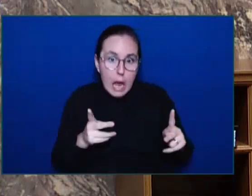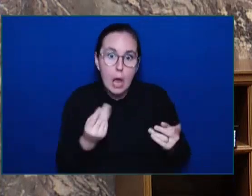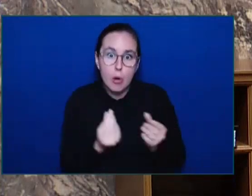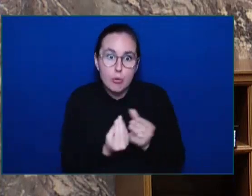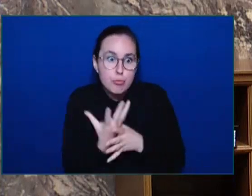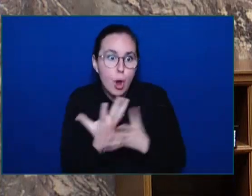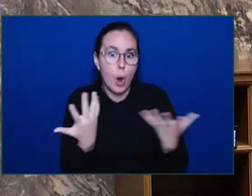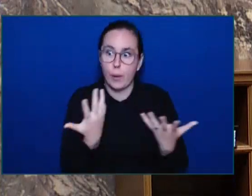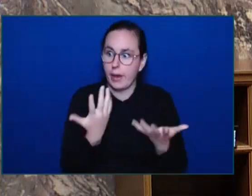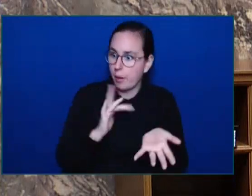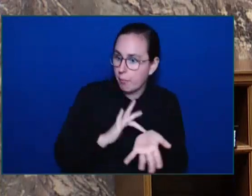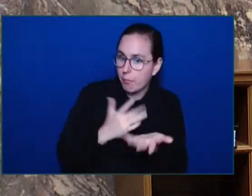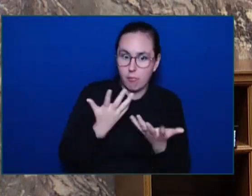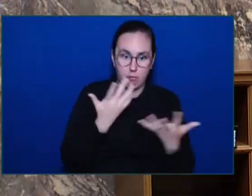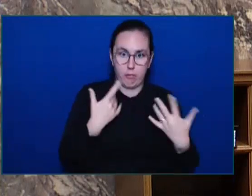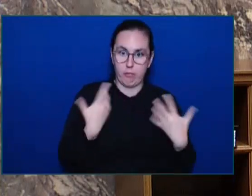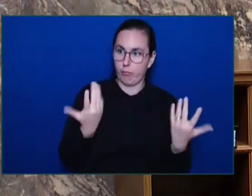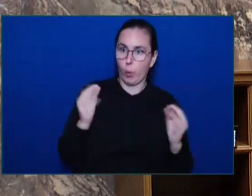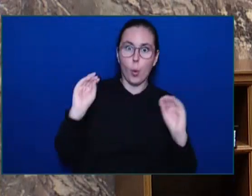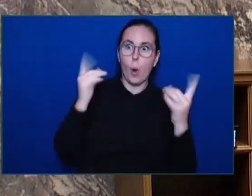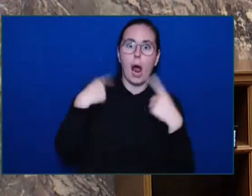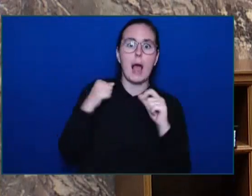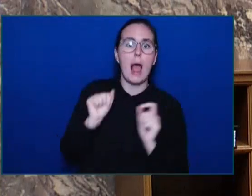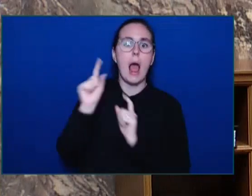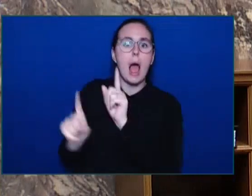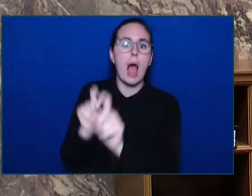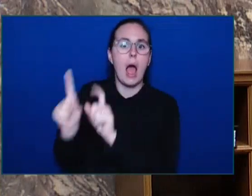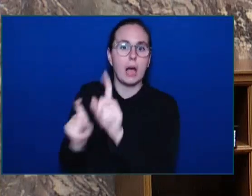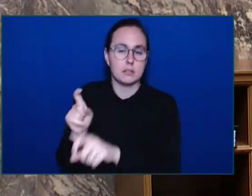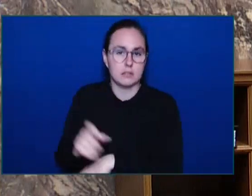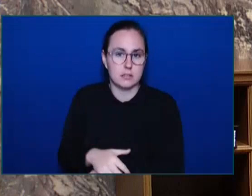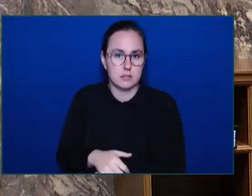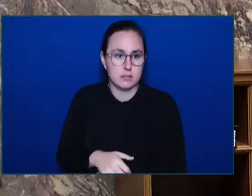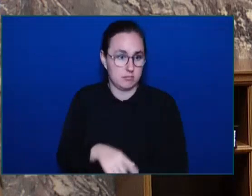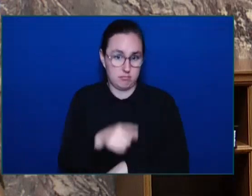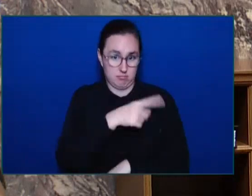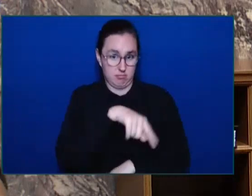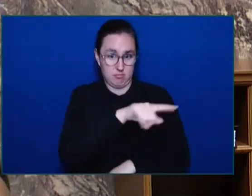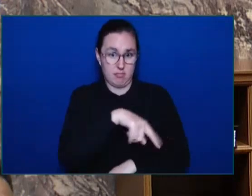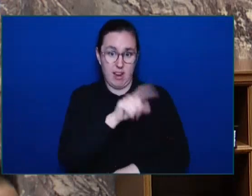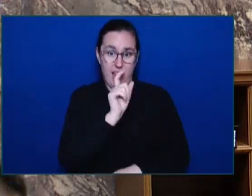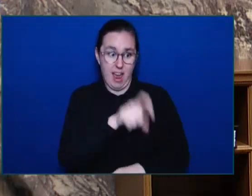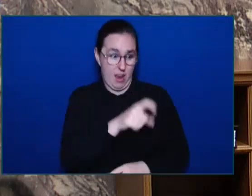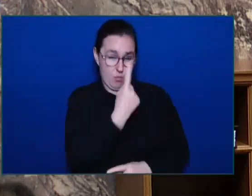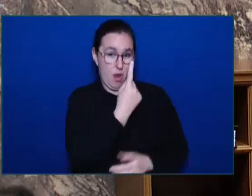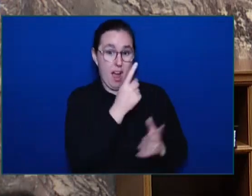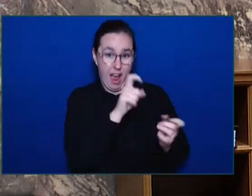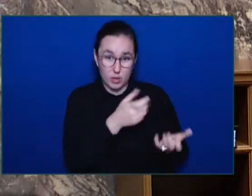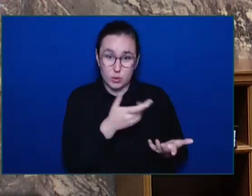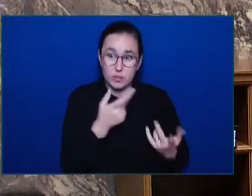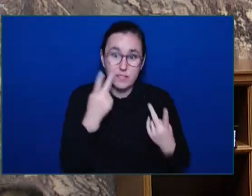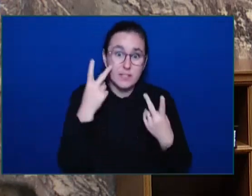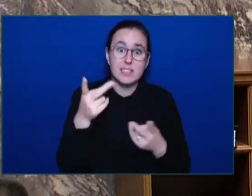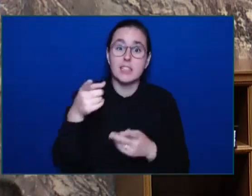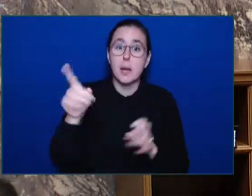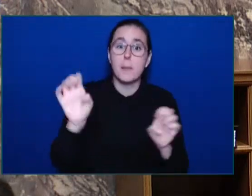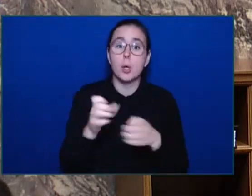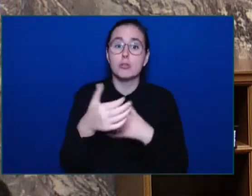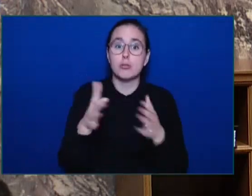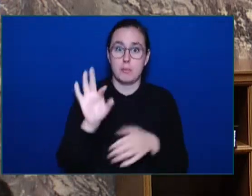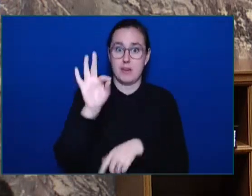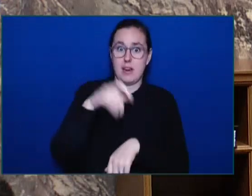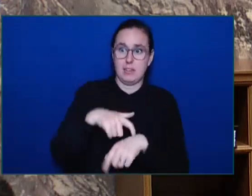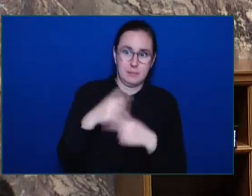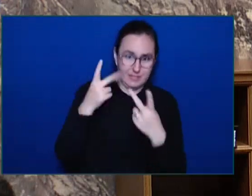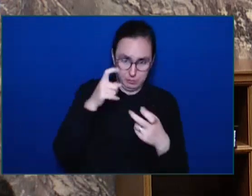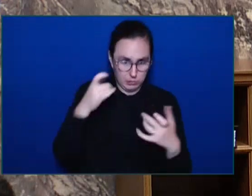mom told me she's visited emergency 9 times because of worries about her baby. The inability to have proper care is causing an increase in